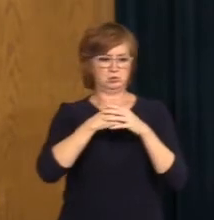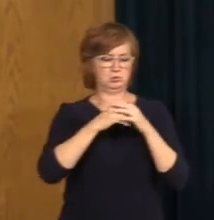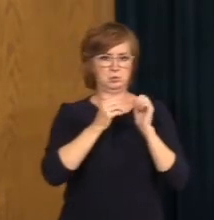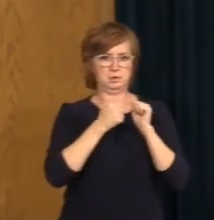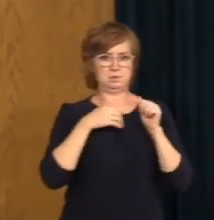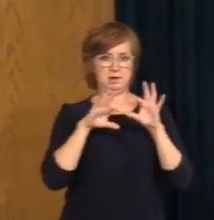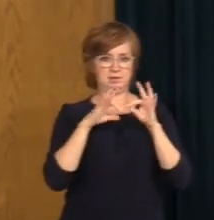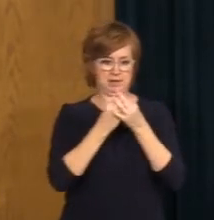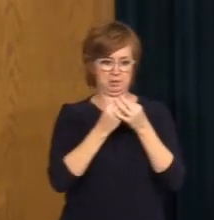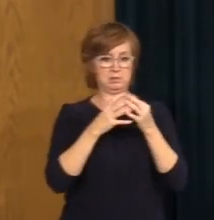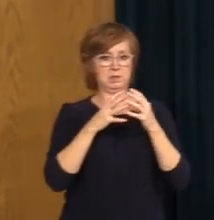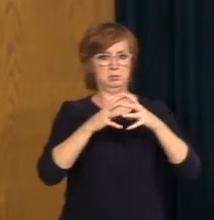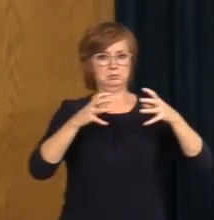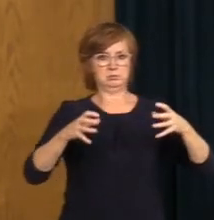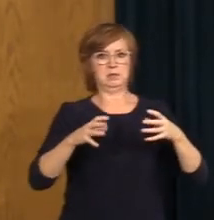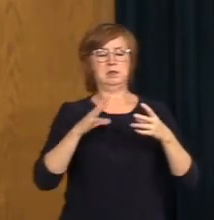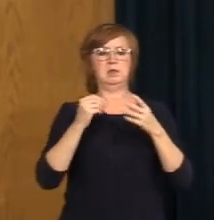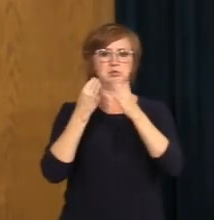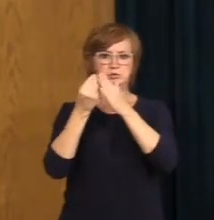when we're at work or school.